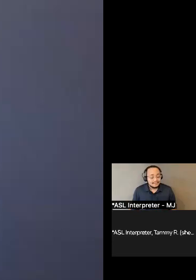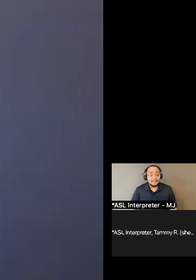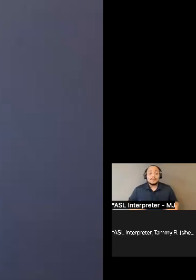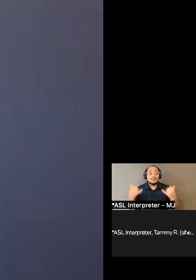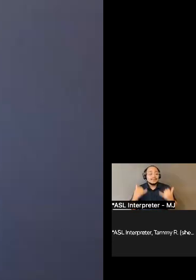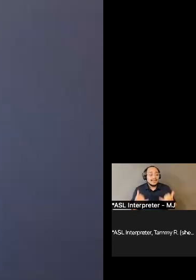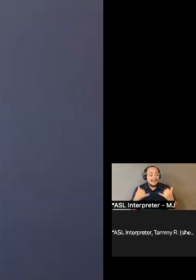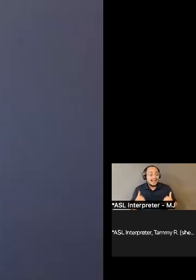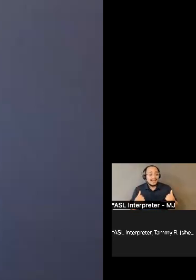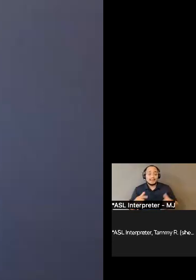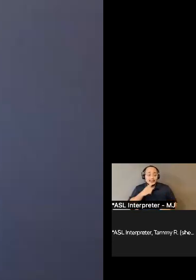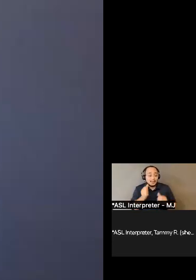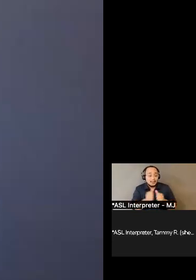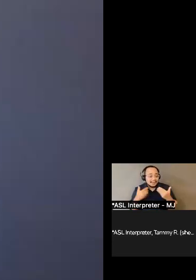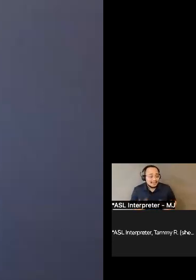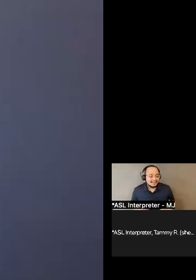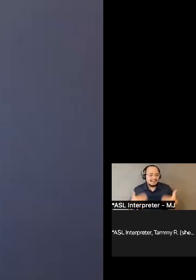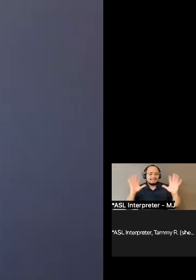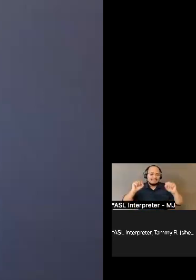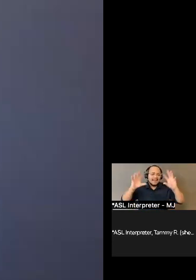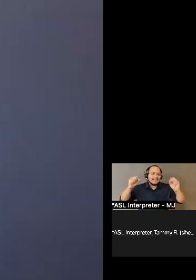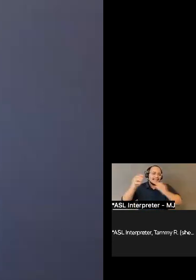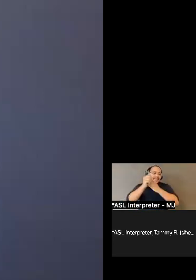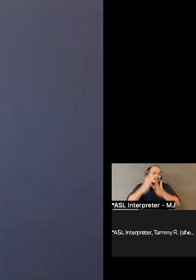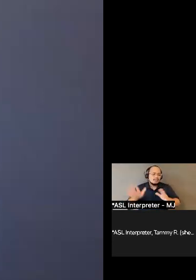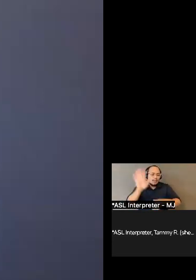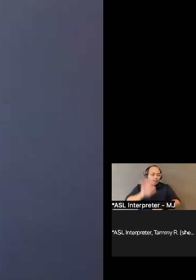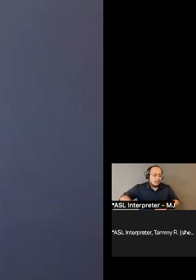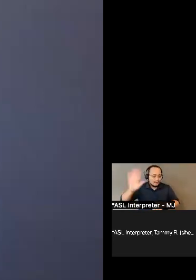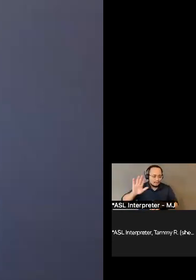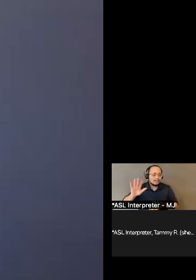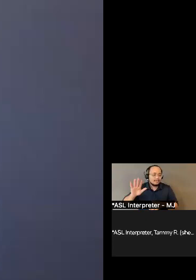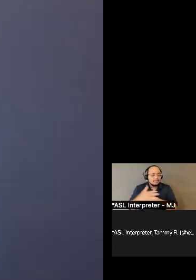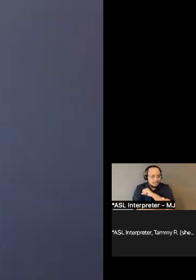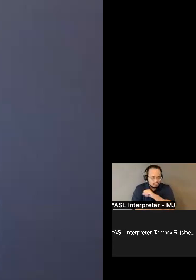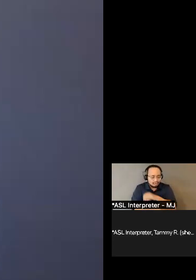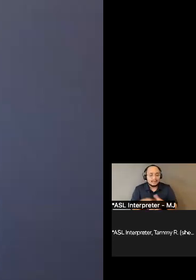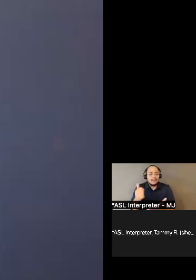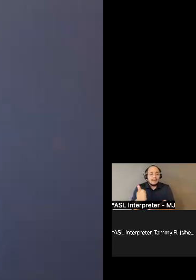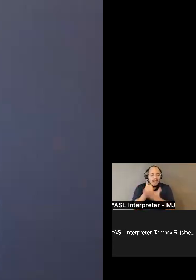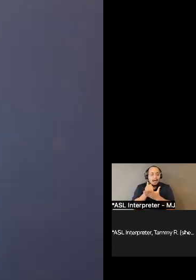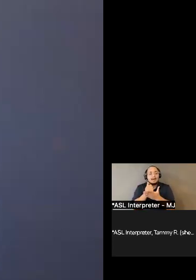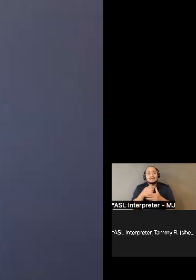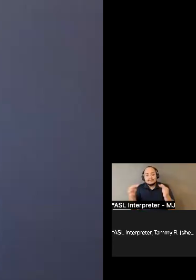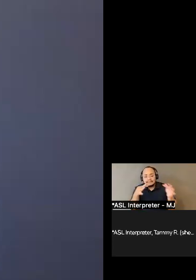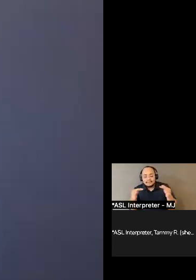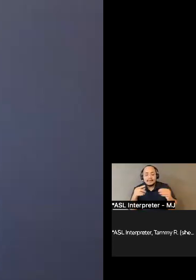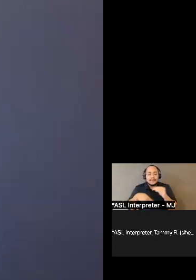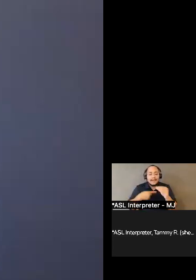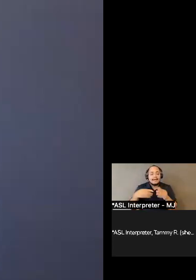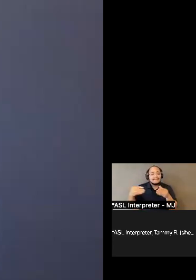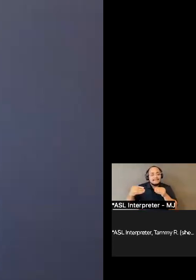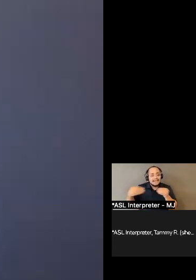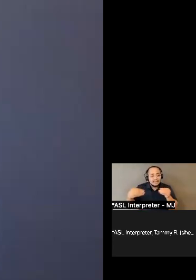Today, I am joined by tremendous leaders from across the country that have helped us all know more about flexible funding,